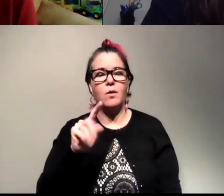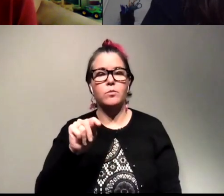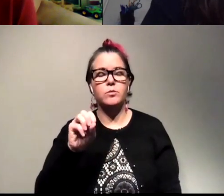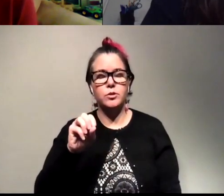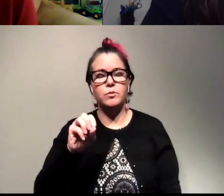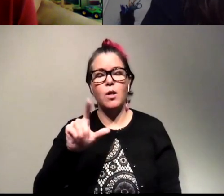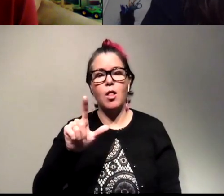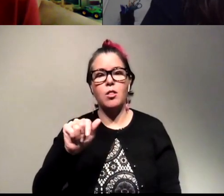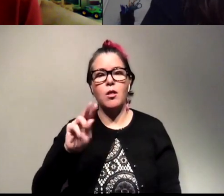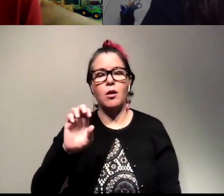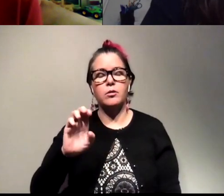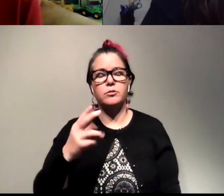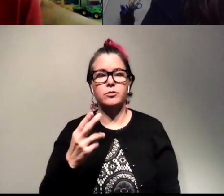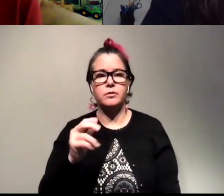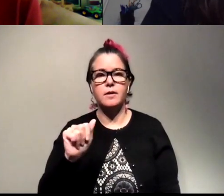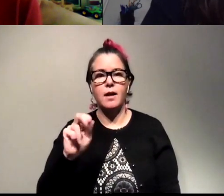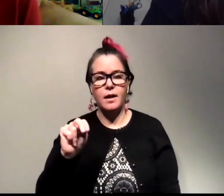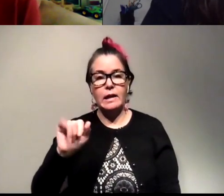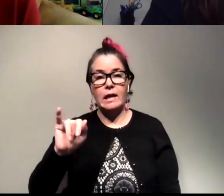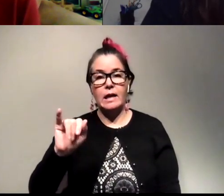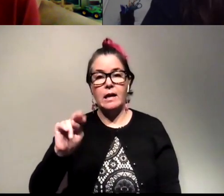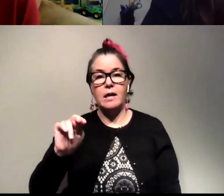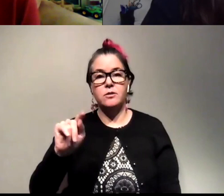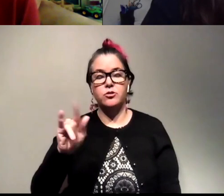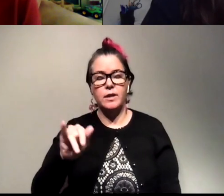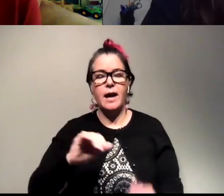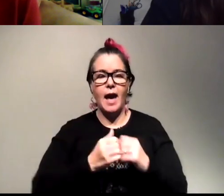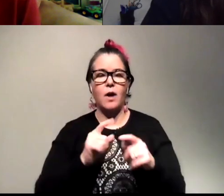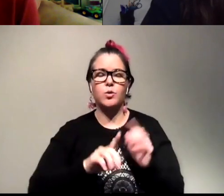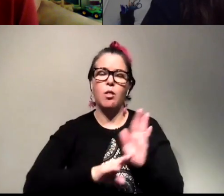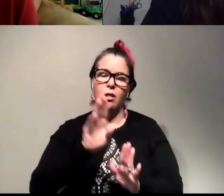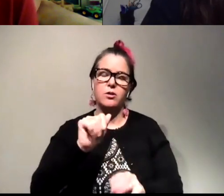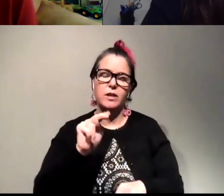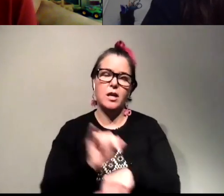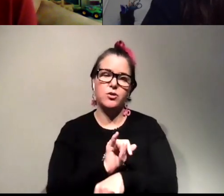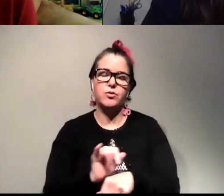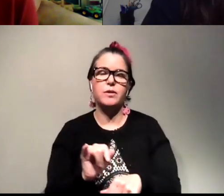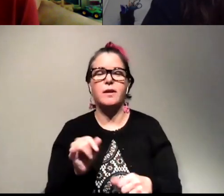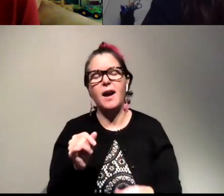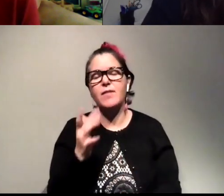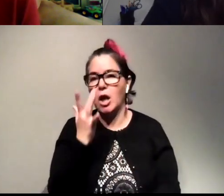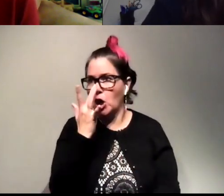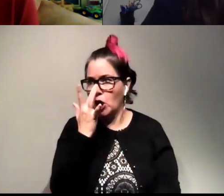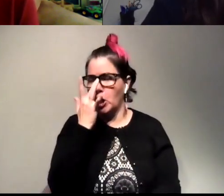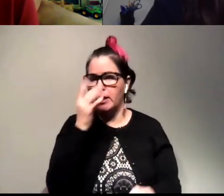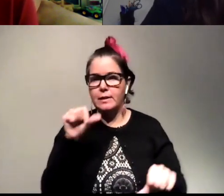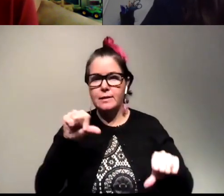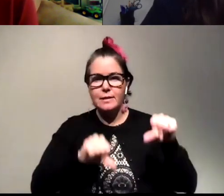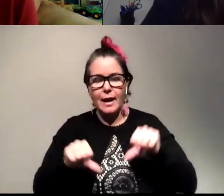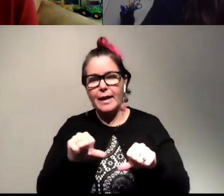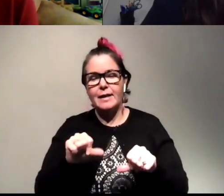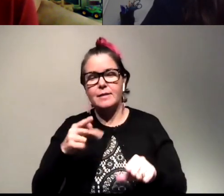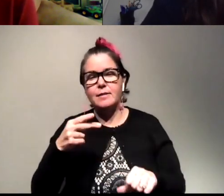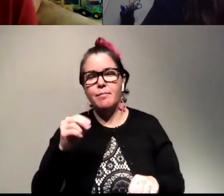industry, you can find the link to this podcast. It's sort of like a dorky, science-y